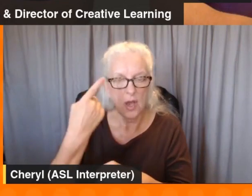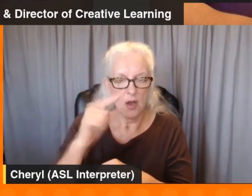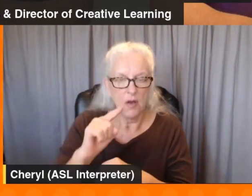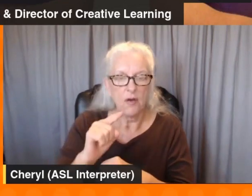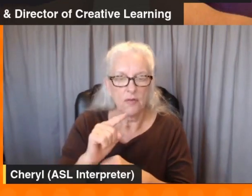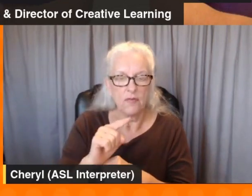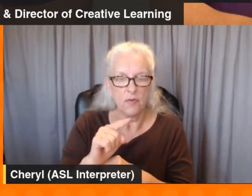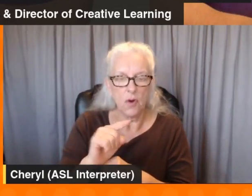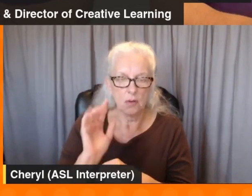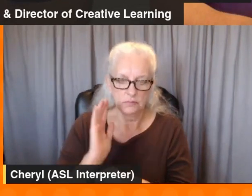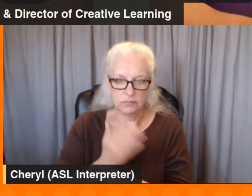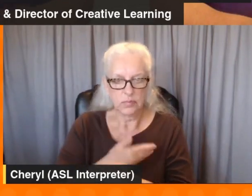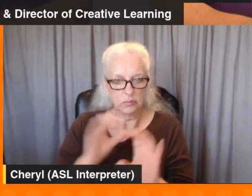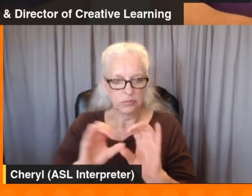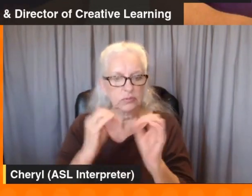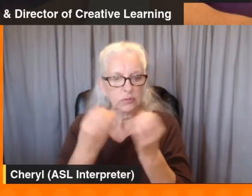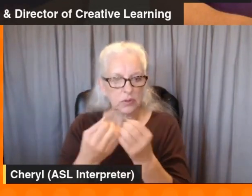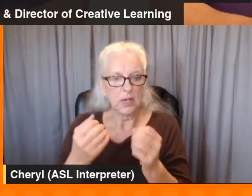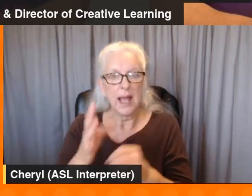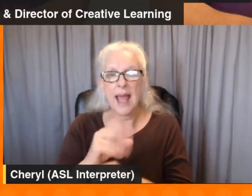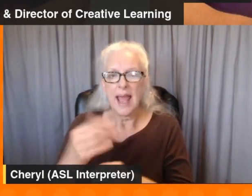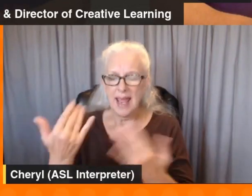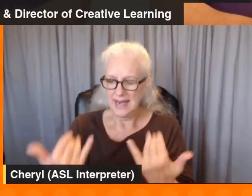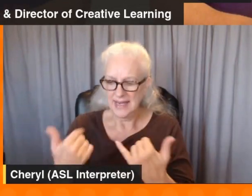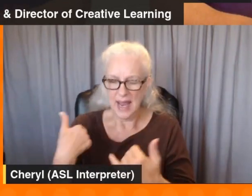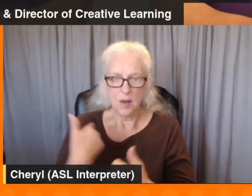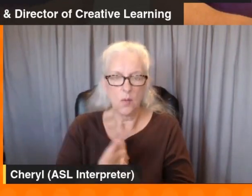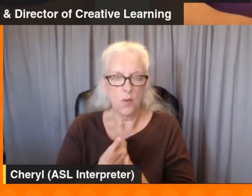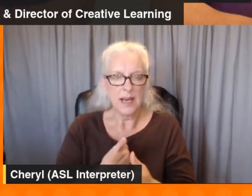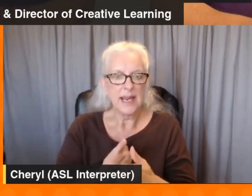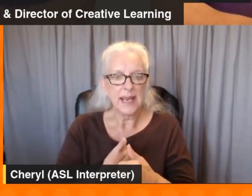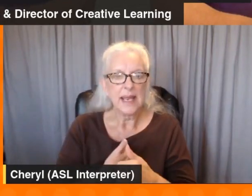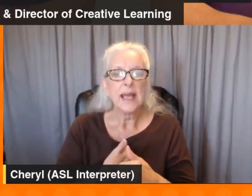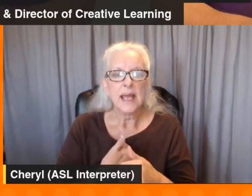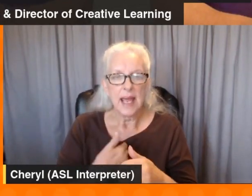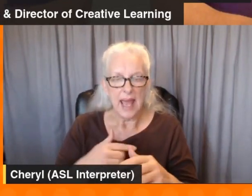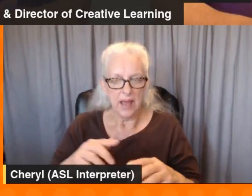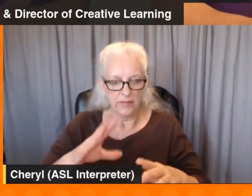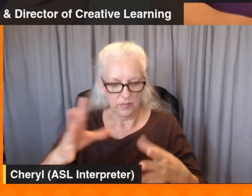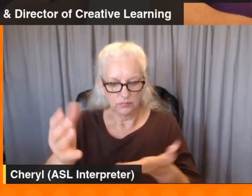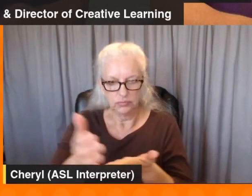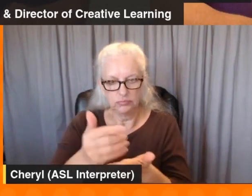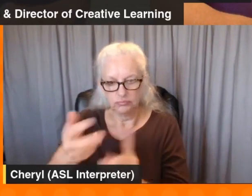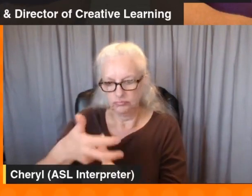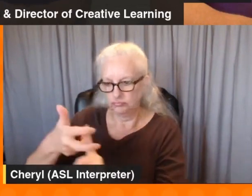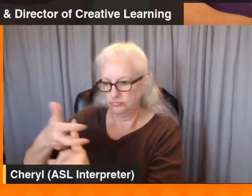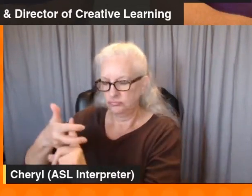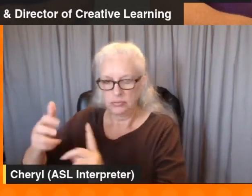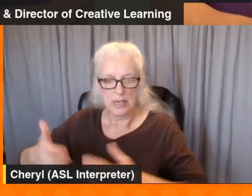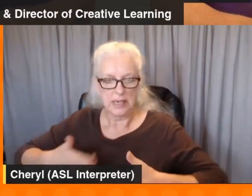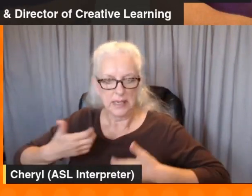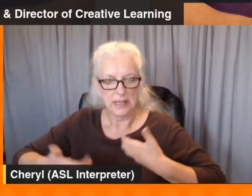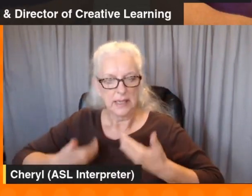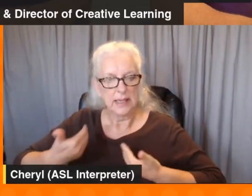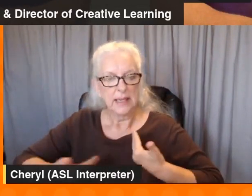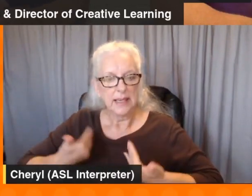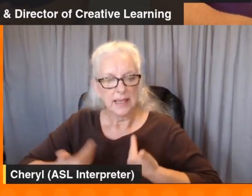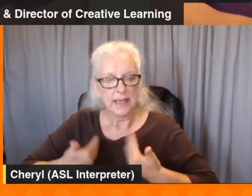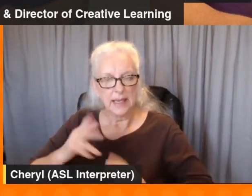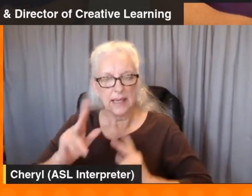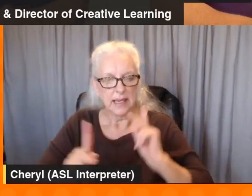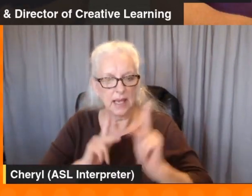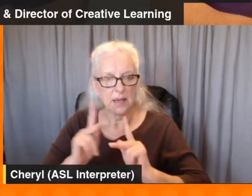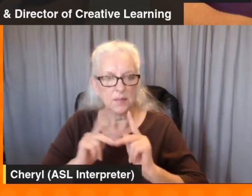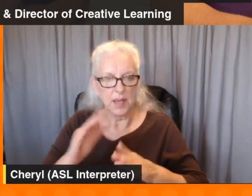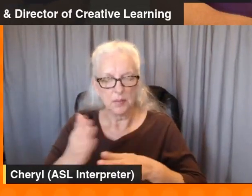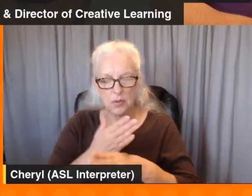Days are hosted throughout the year in many different geographies to bring together young people from the Scratch and ScratchJr communities to